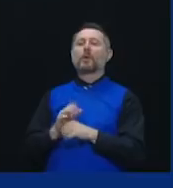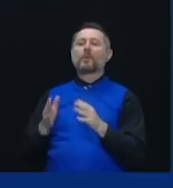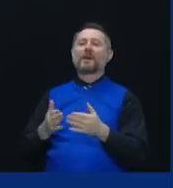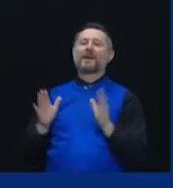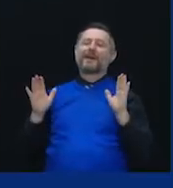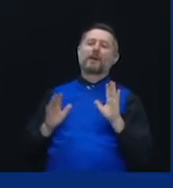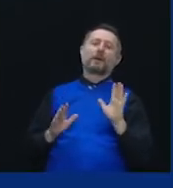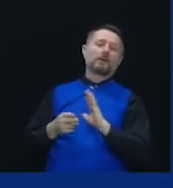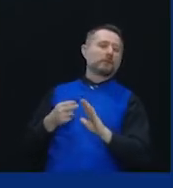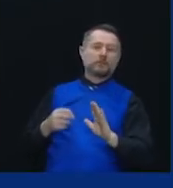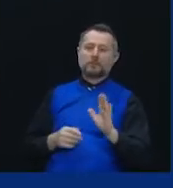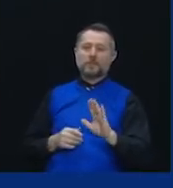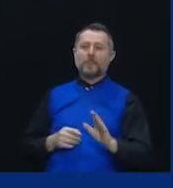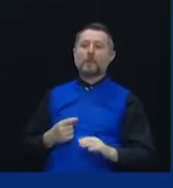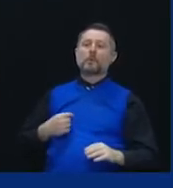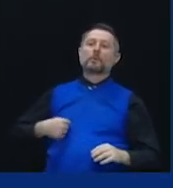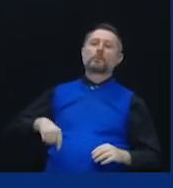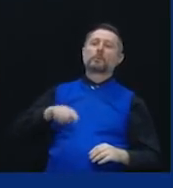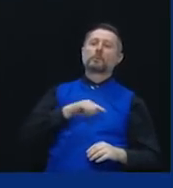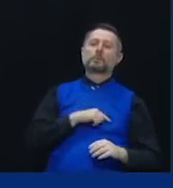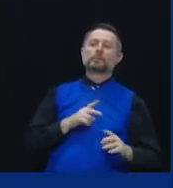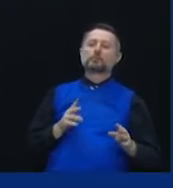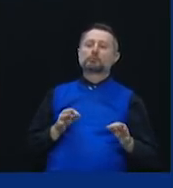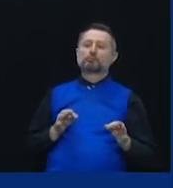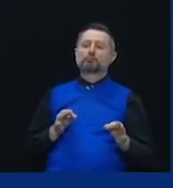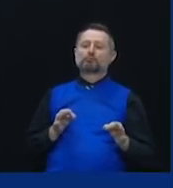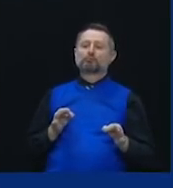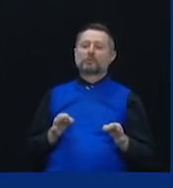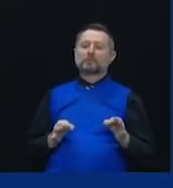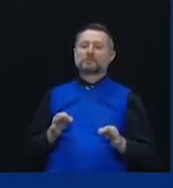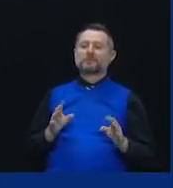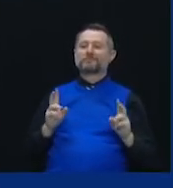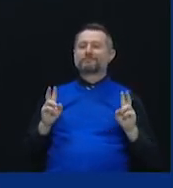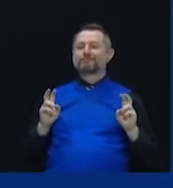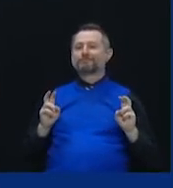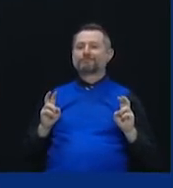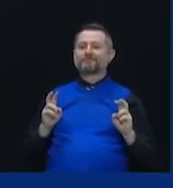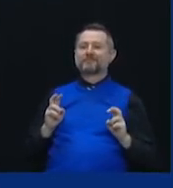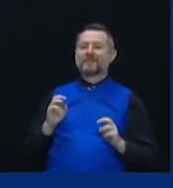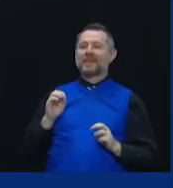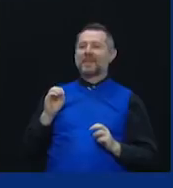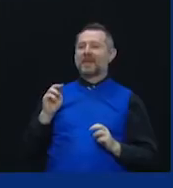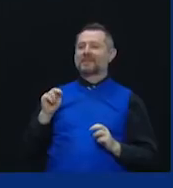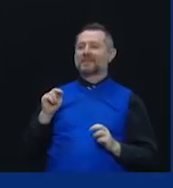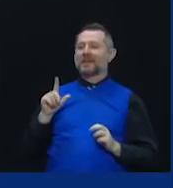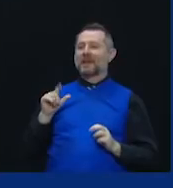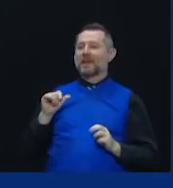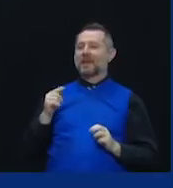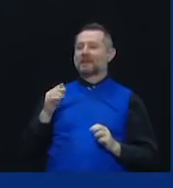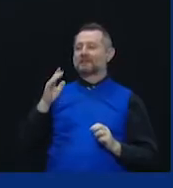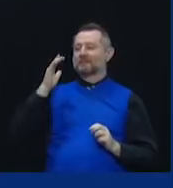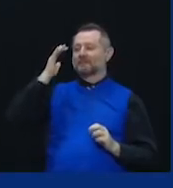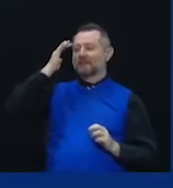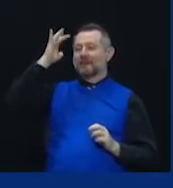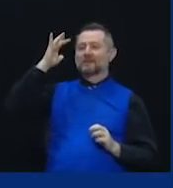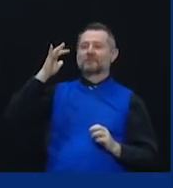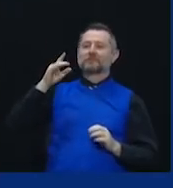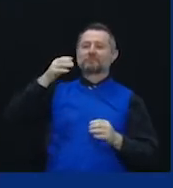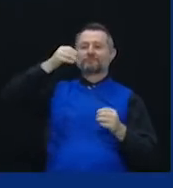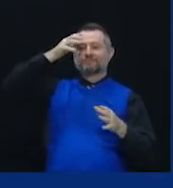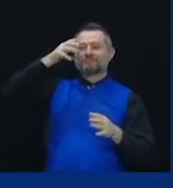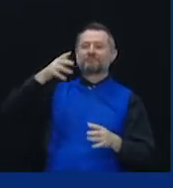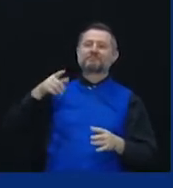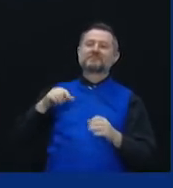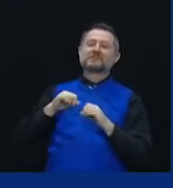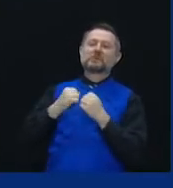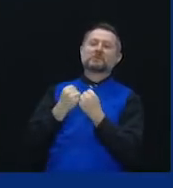we're judged as an enlightened society, as a humane society, by how we help those who need